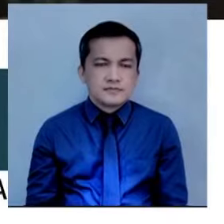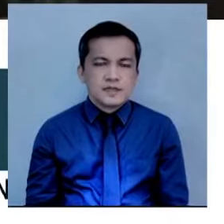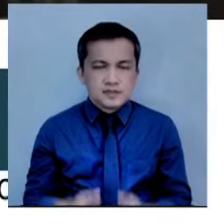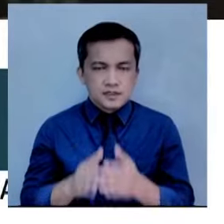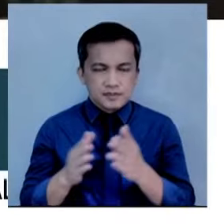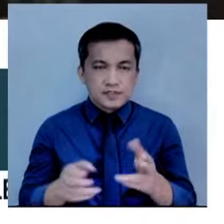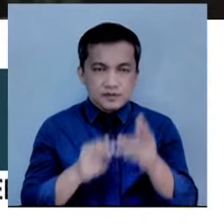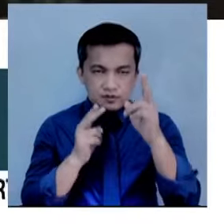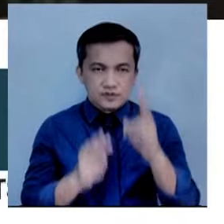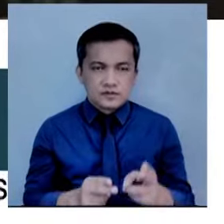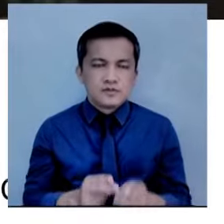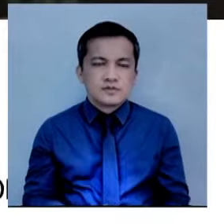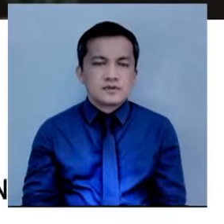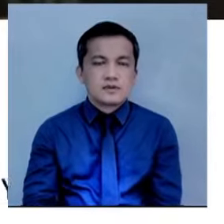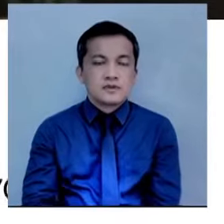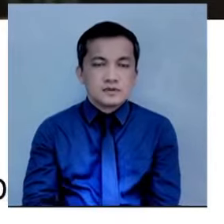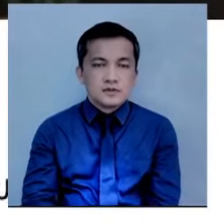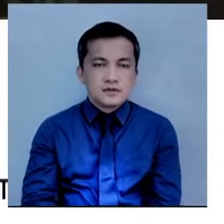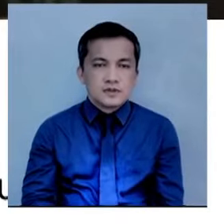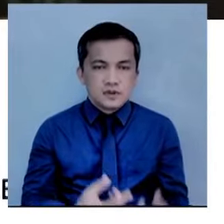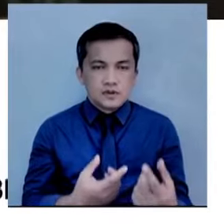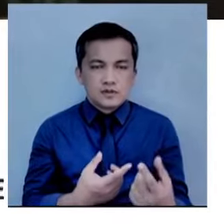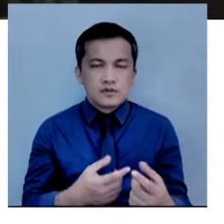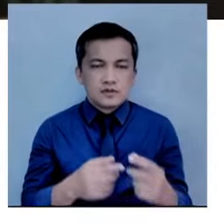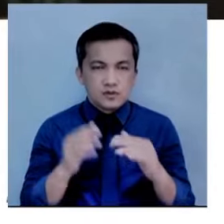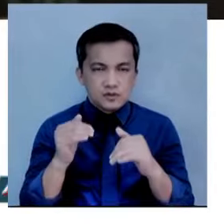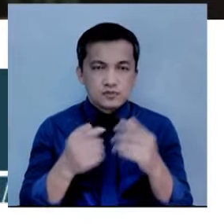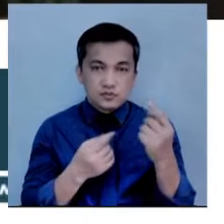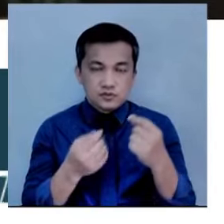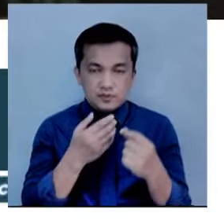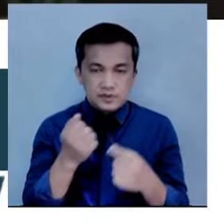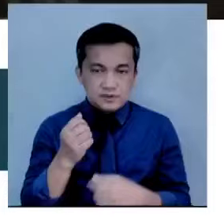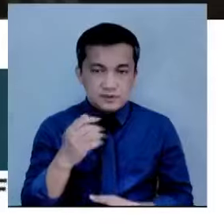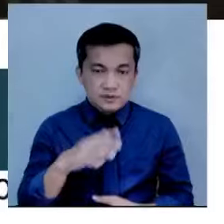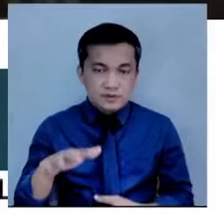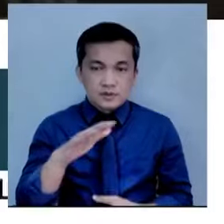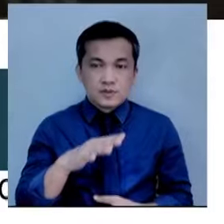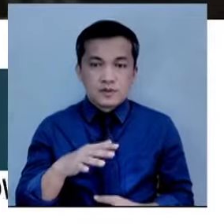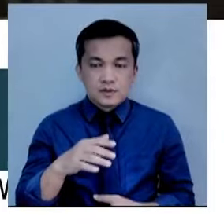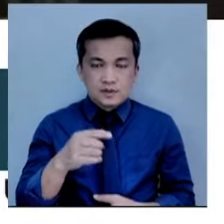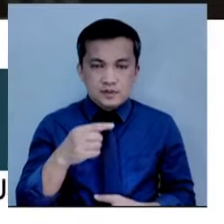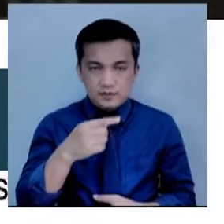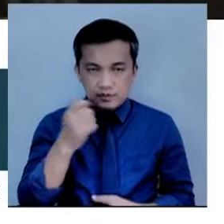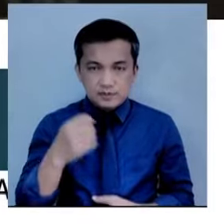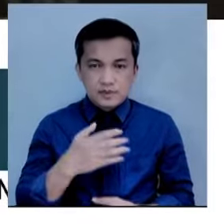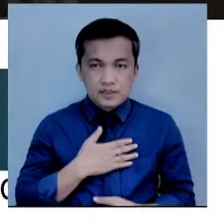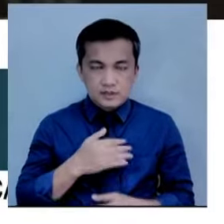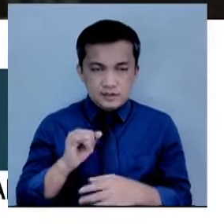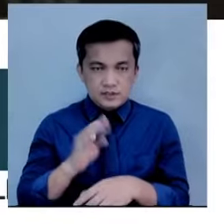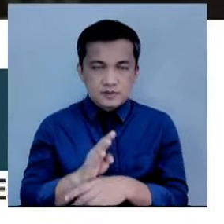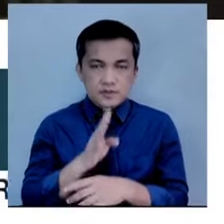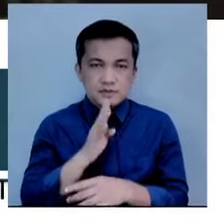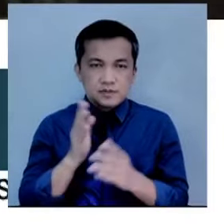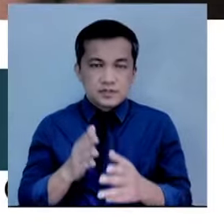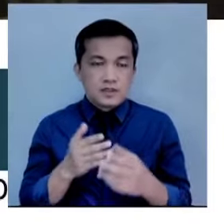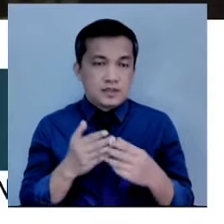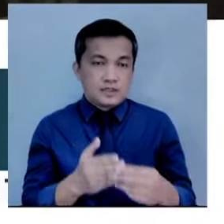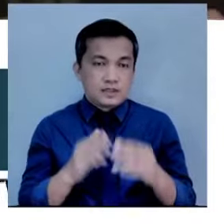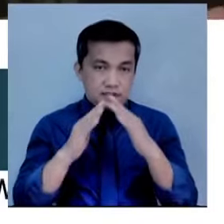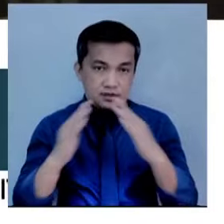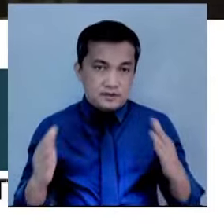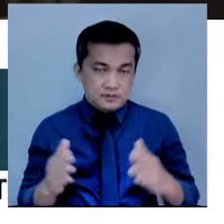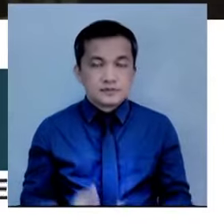then I want to do the best for them. Because that's your job as the speaker. You're the leader of the House.